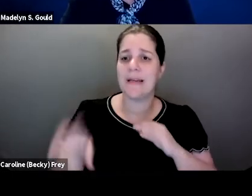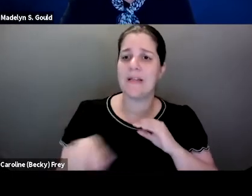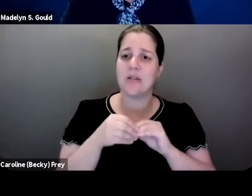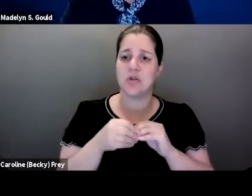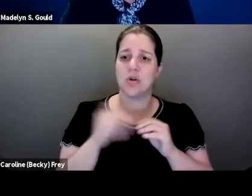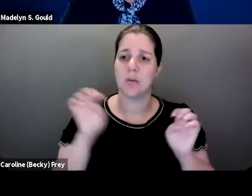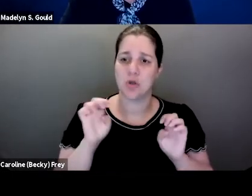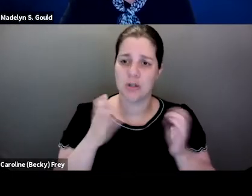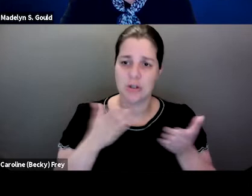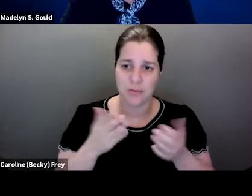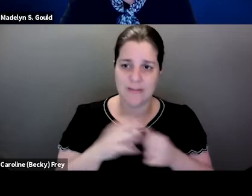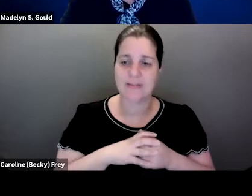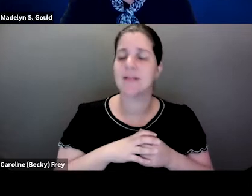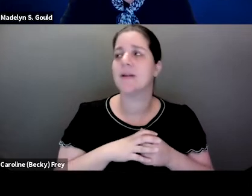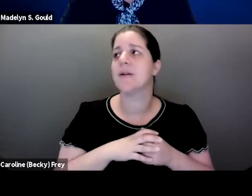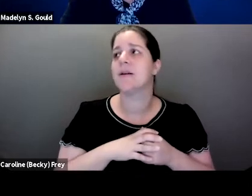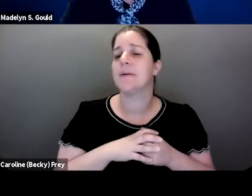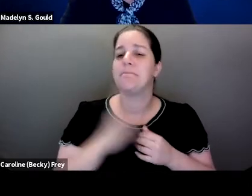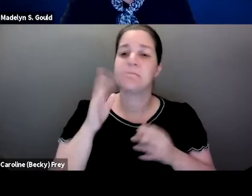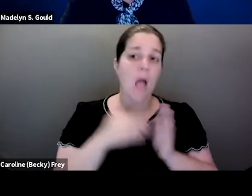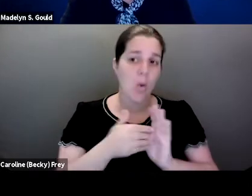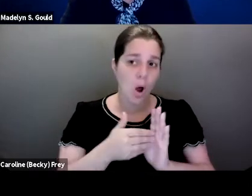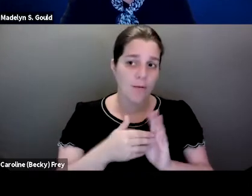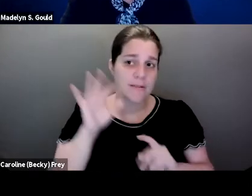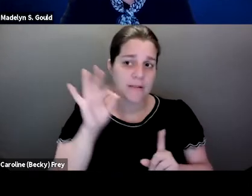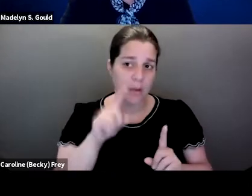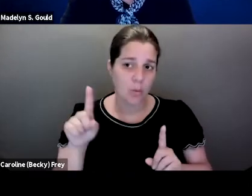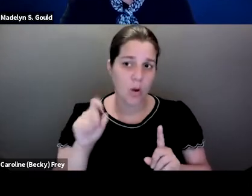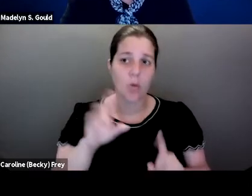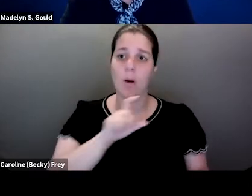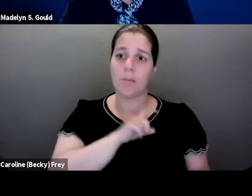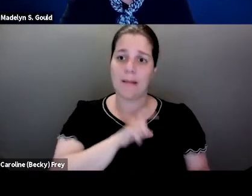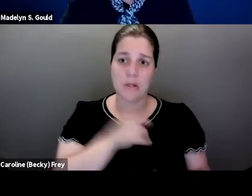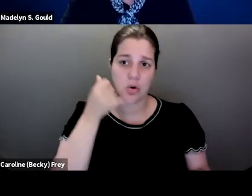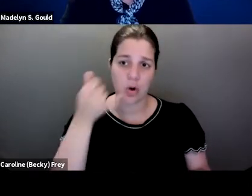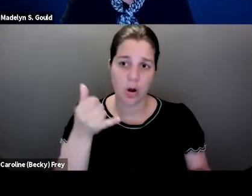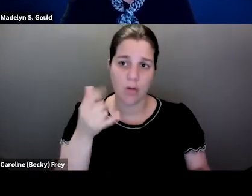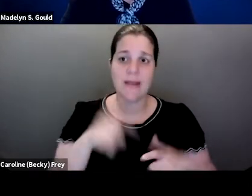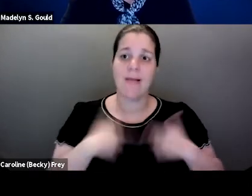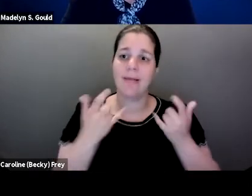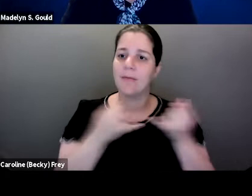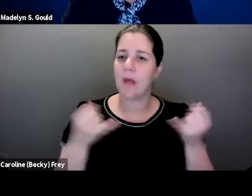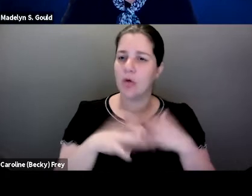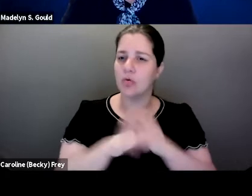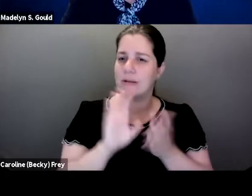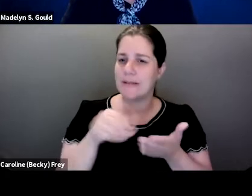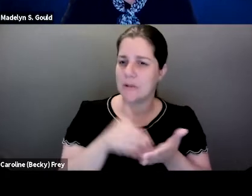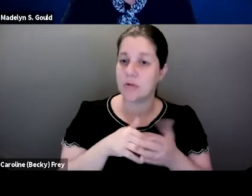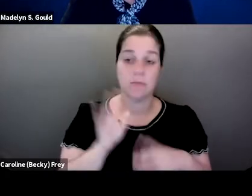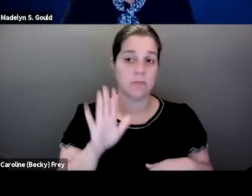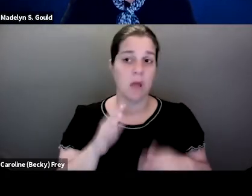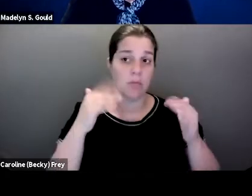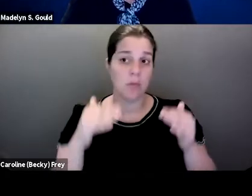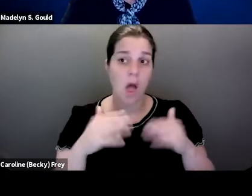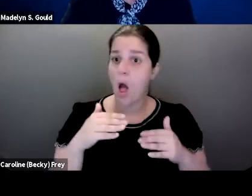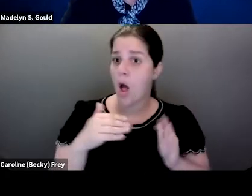services? How often are 911 or police called by Lifeline crisis centers? How often are mobile